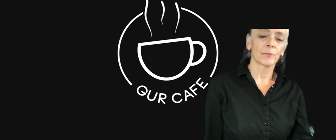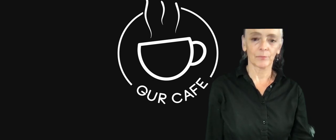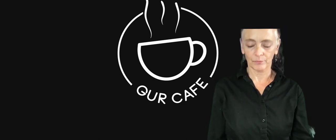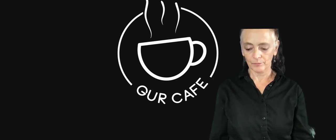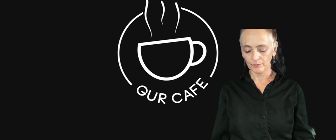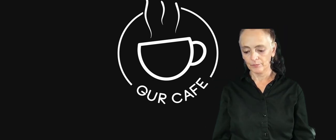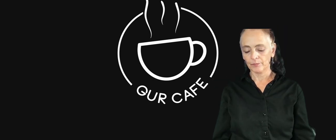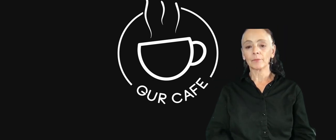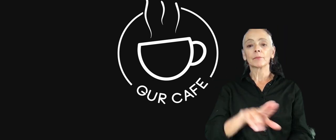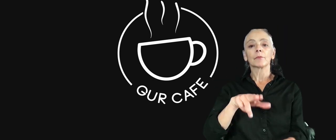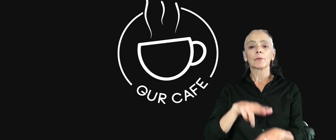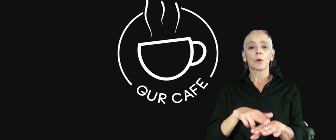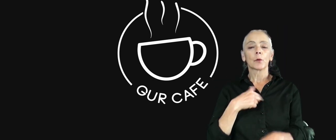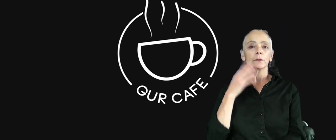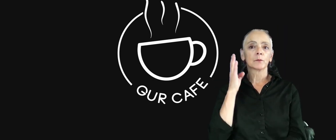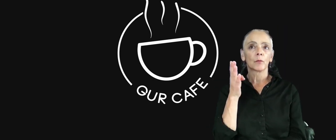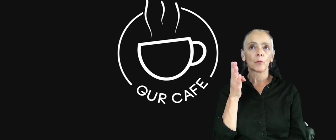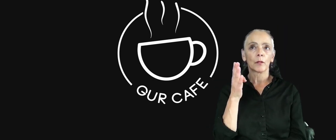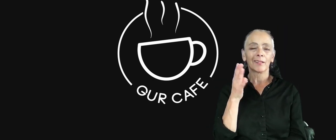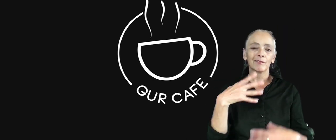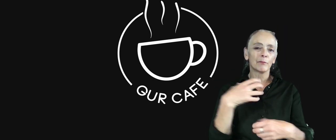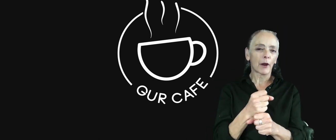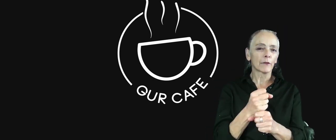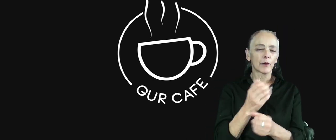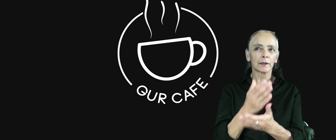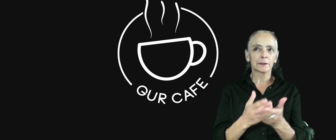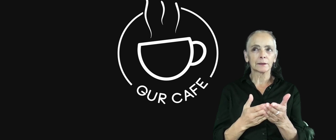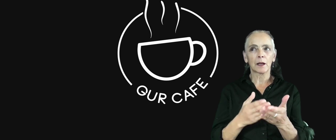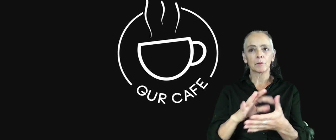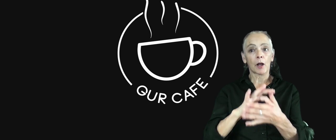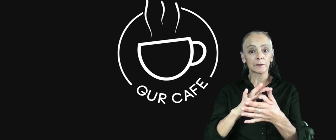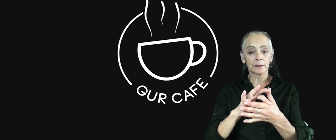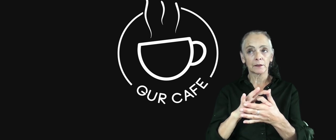Of course, I'm going to kind of paraphrase some of the talk content. So again,